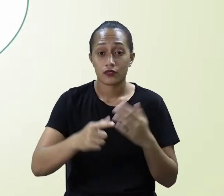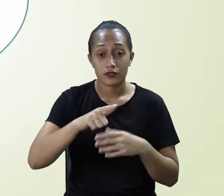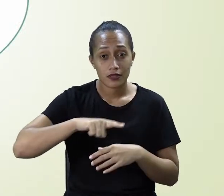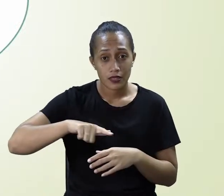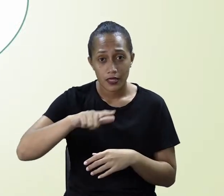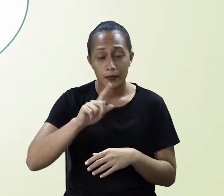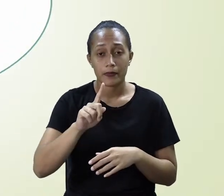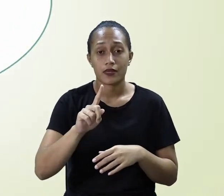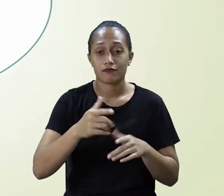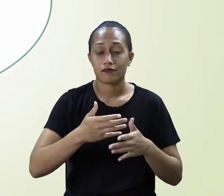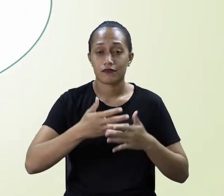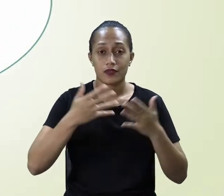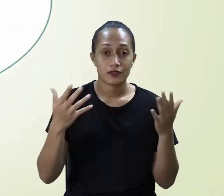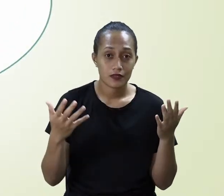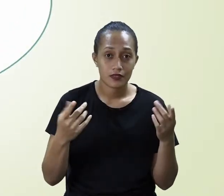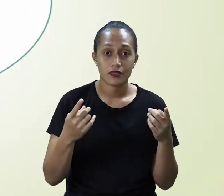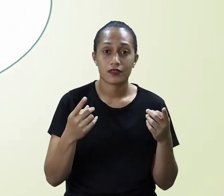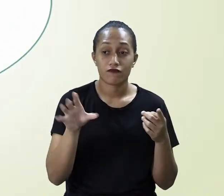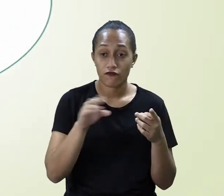airplane.